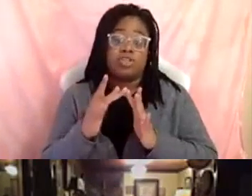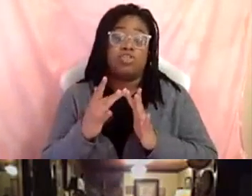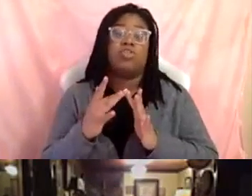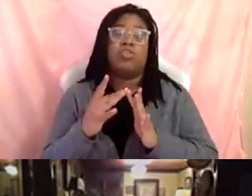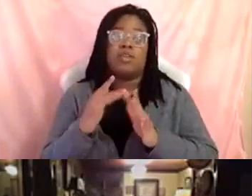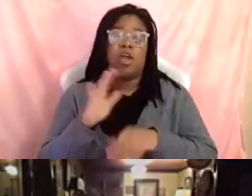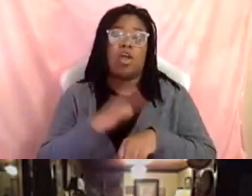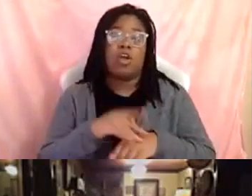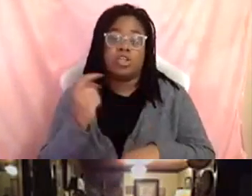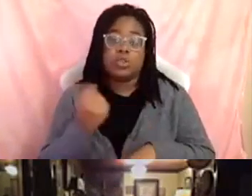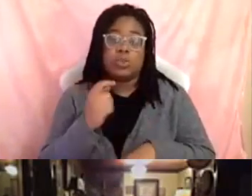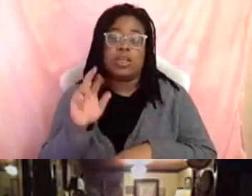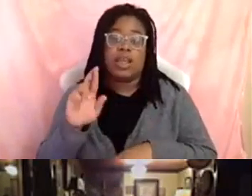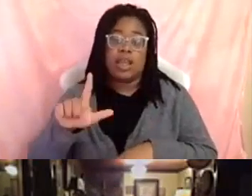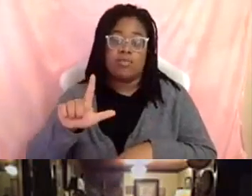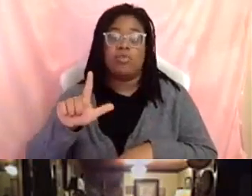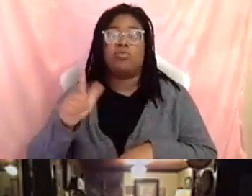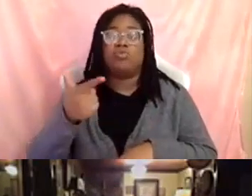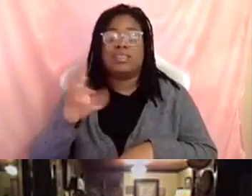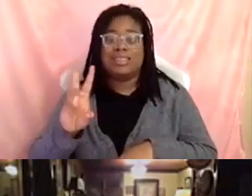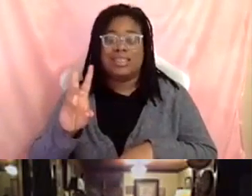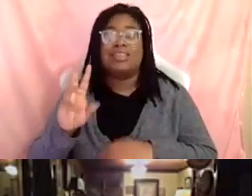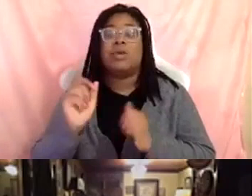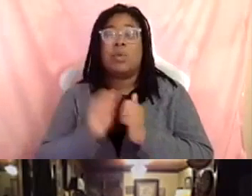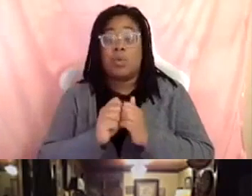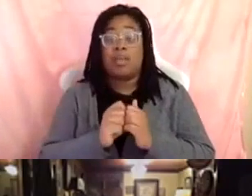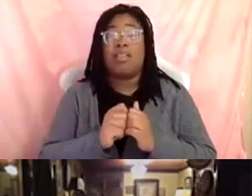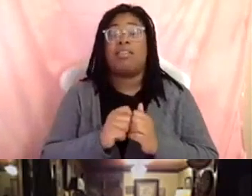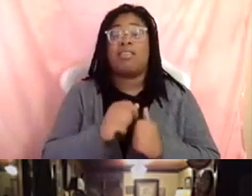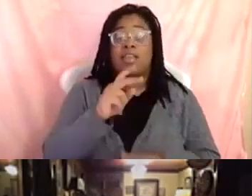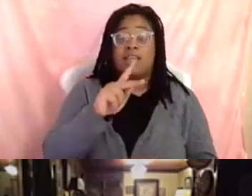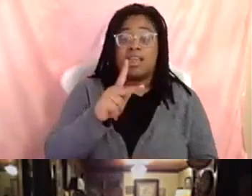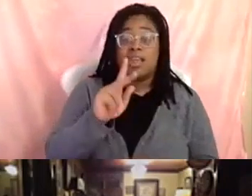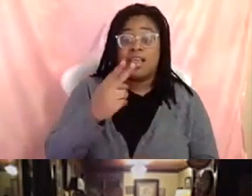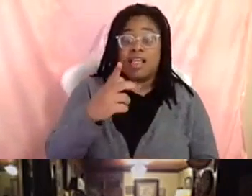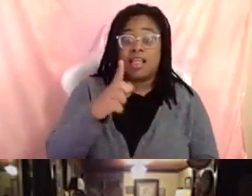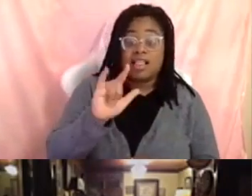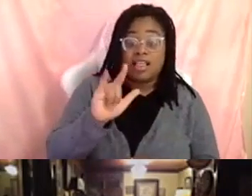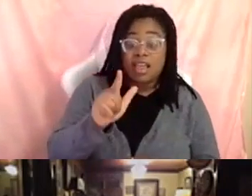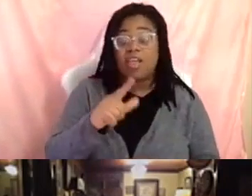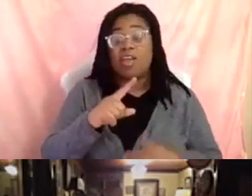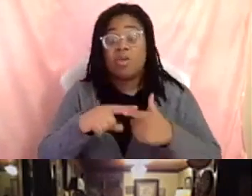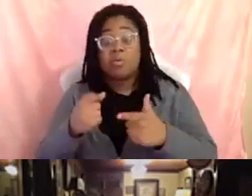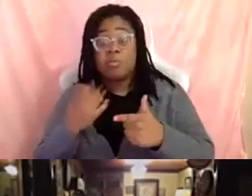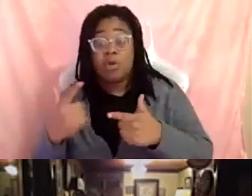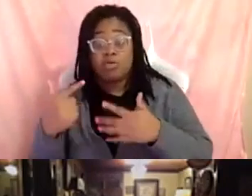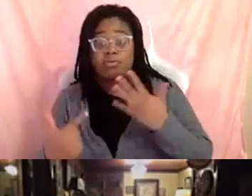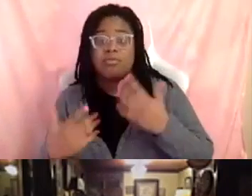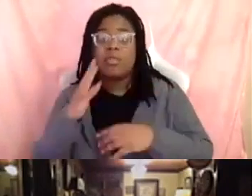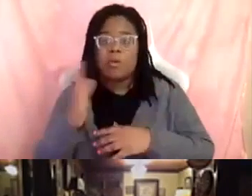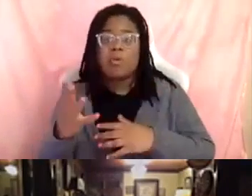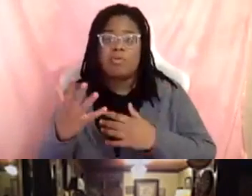place on Tuesday, April 26th, between Khalil, the poet Simone White, and scholar Andre Brock. So there is a through line between both these